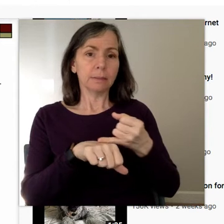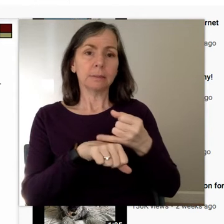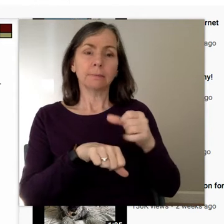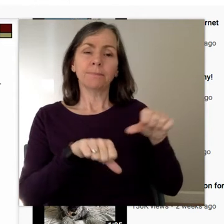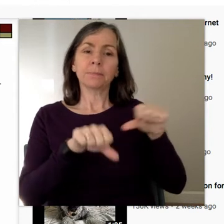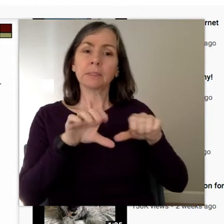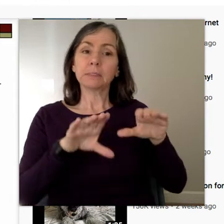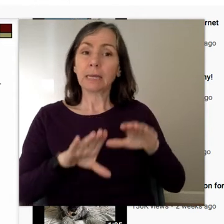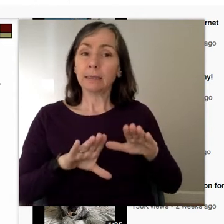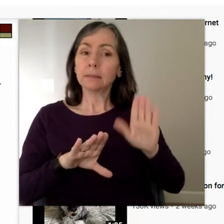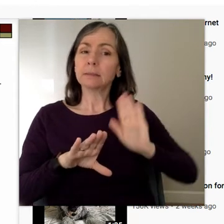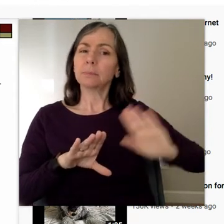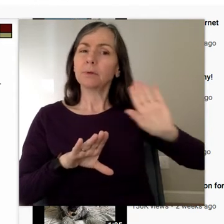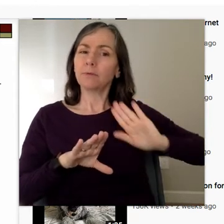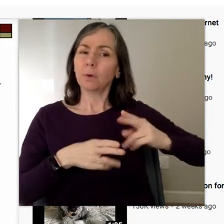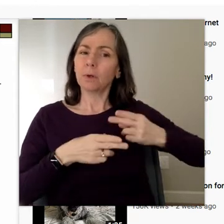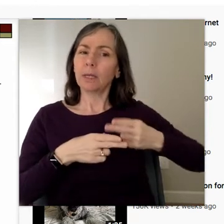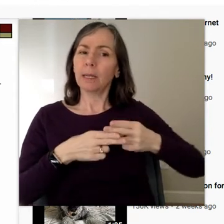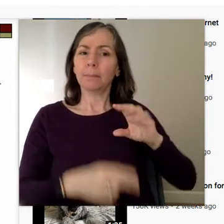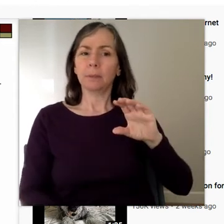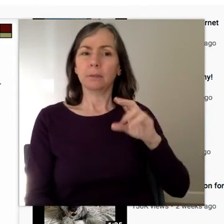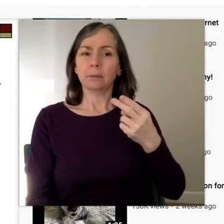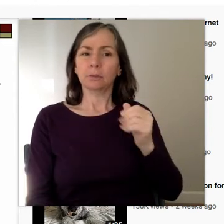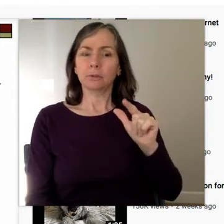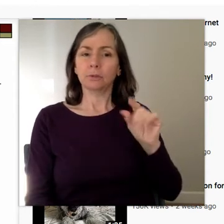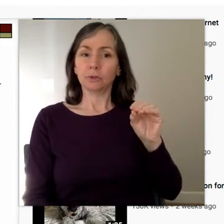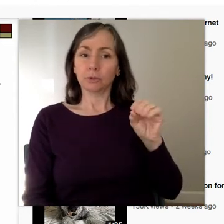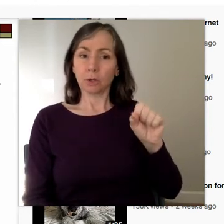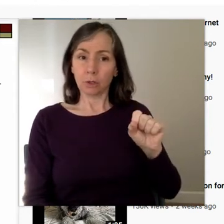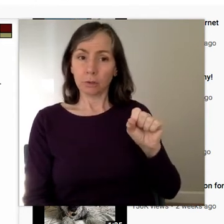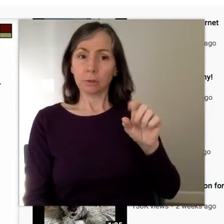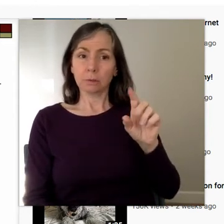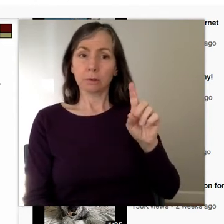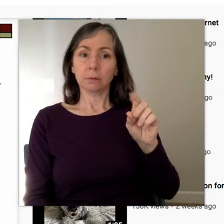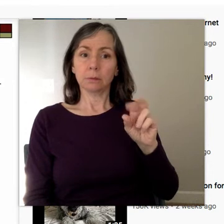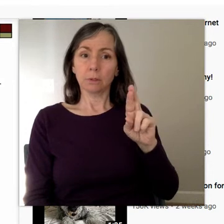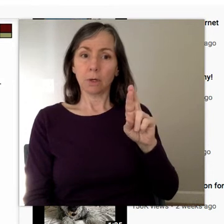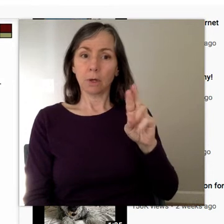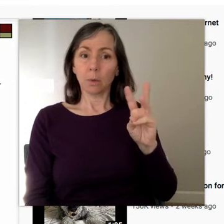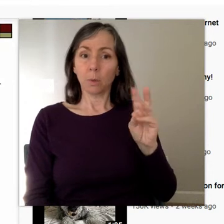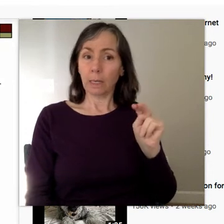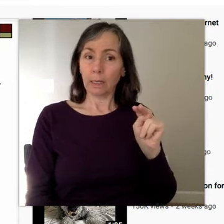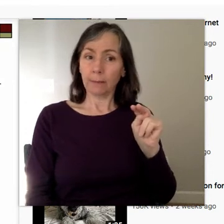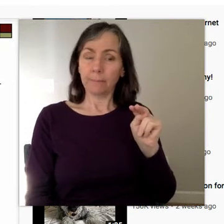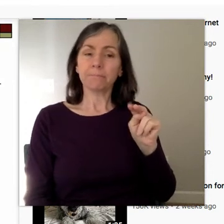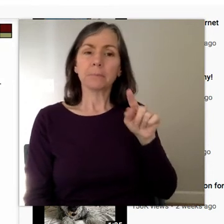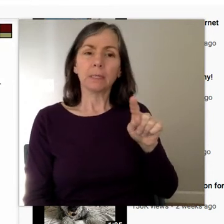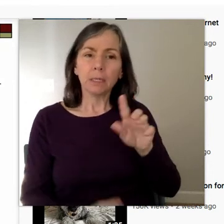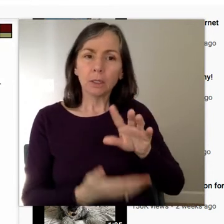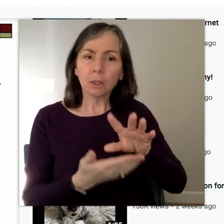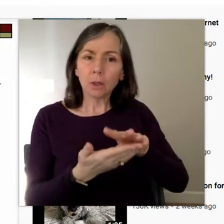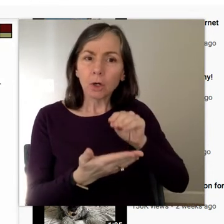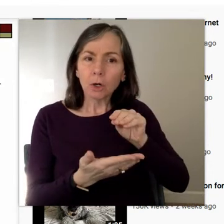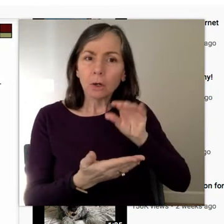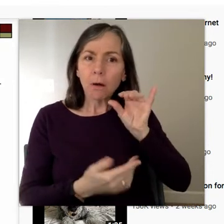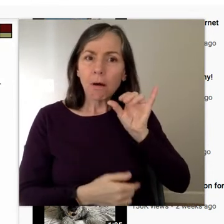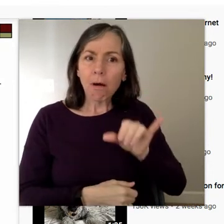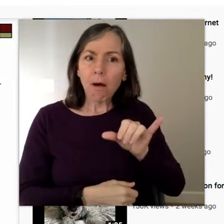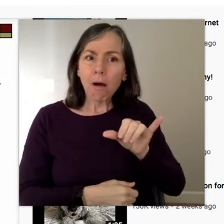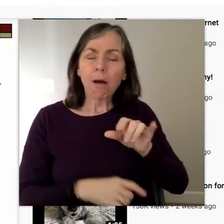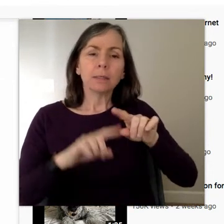Charles Darwin discovered that depending on the environment, the organisms evolved